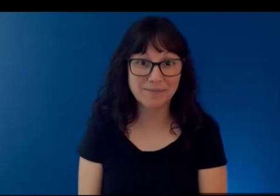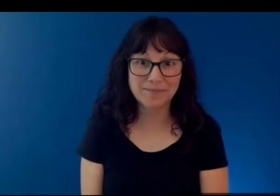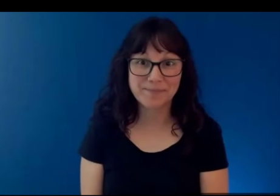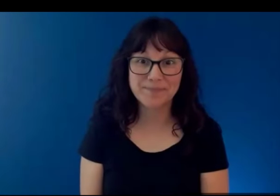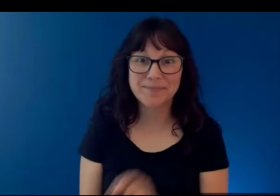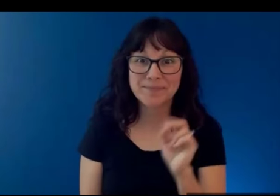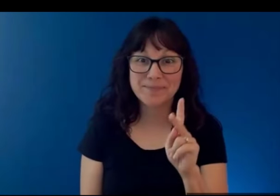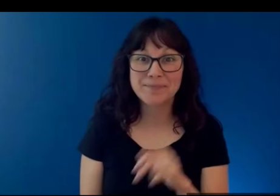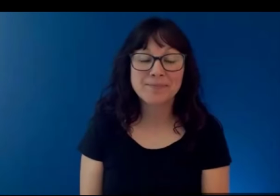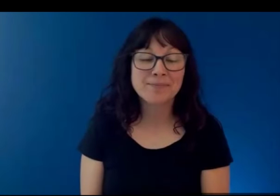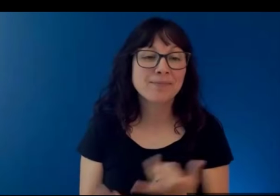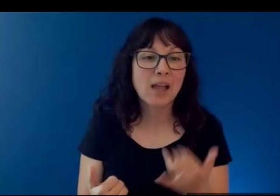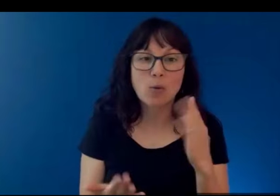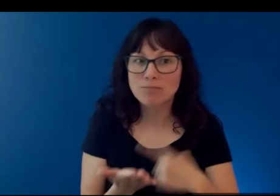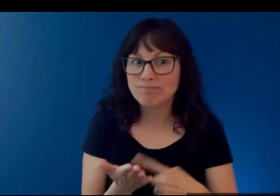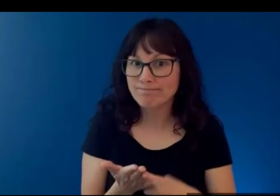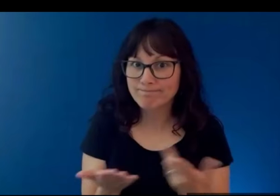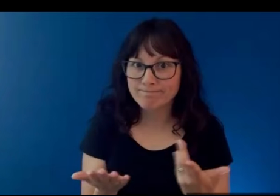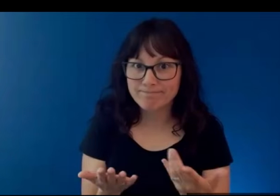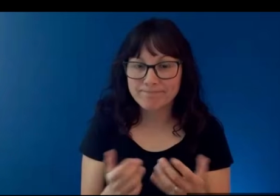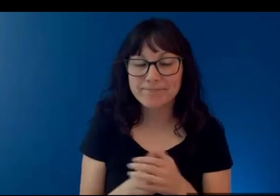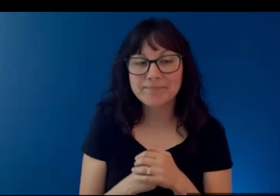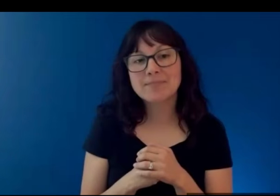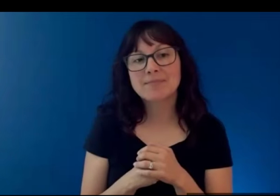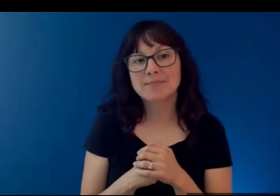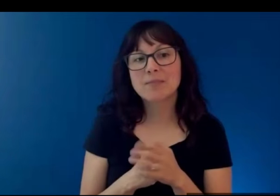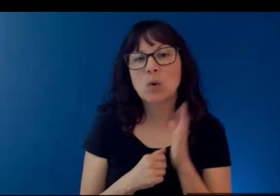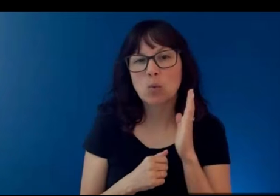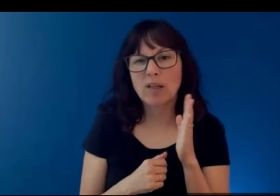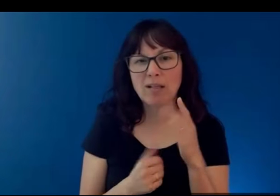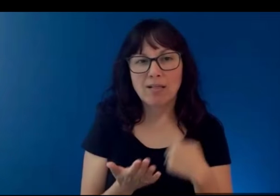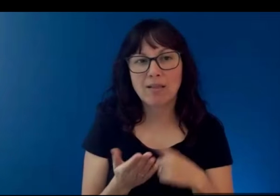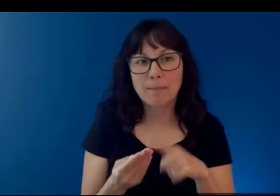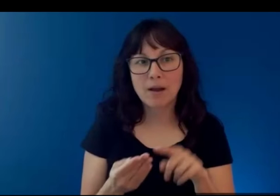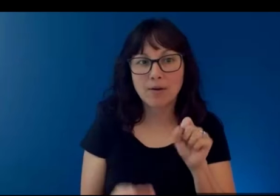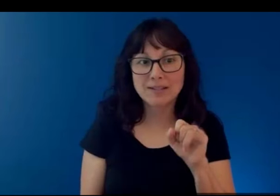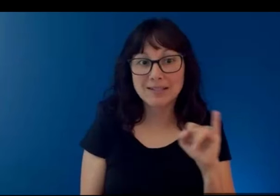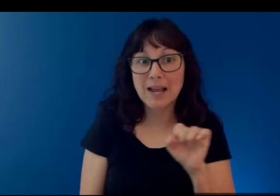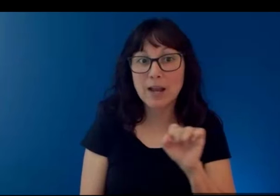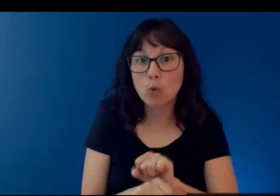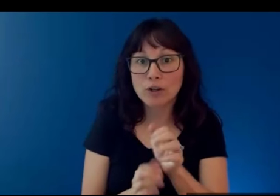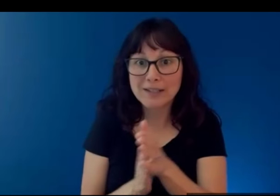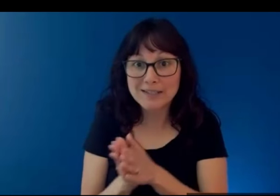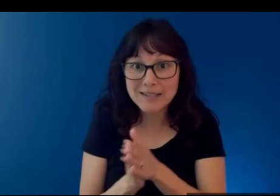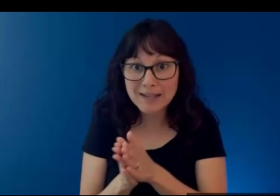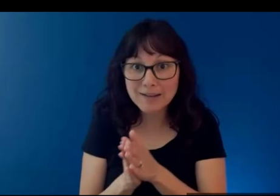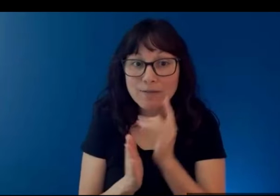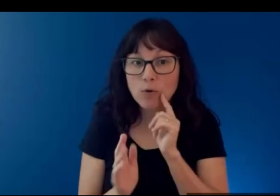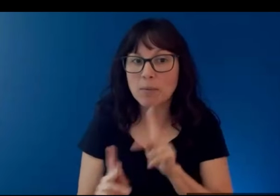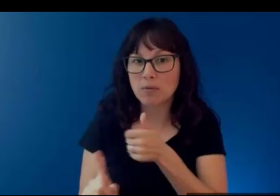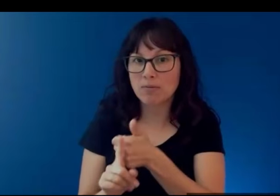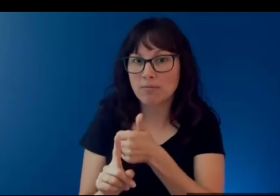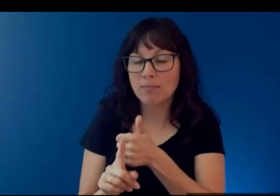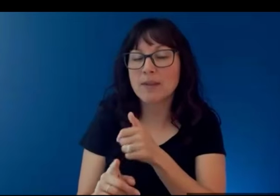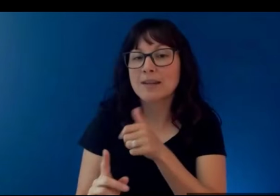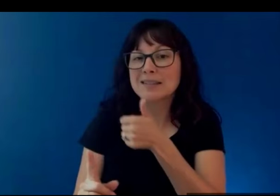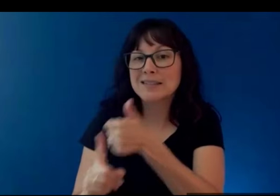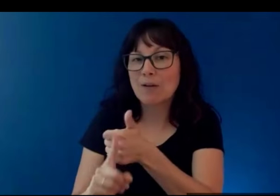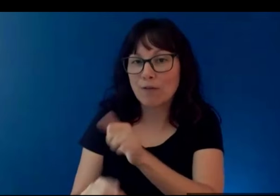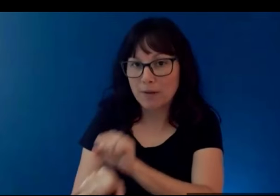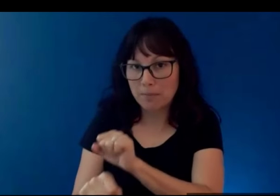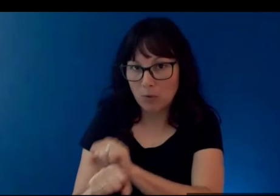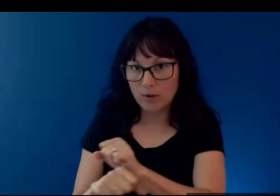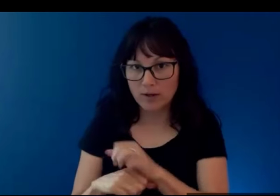All right, so what are we going to talk about today? We're going to talk about SSI work incentives for people who are